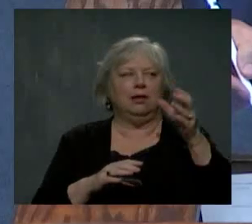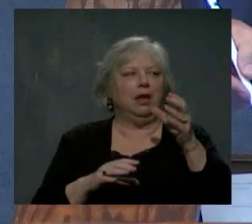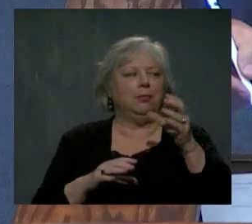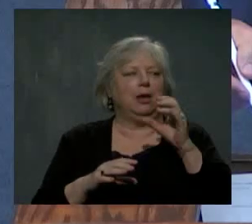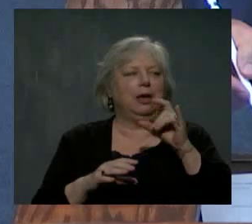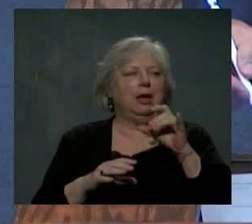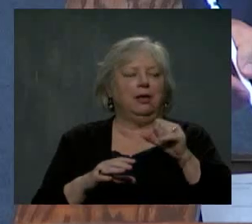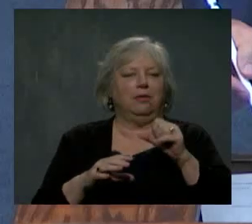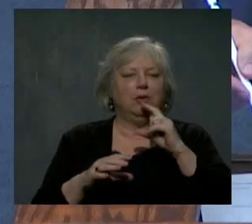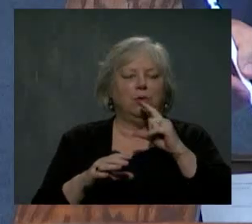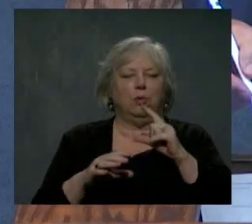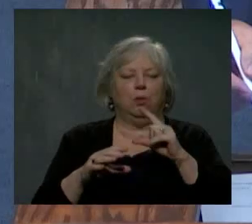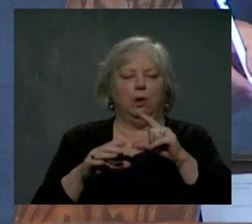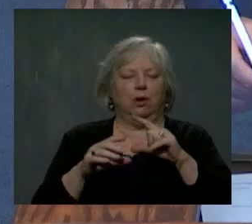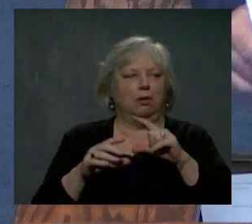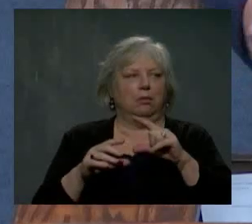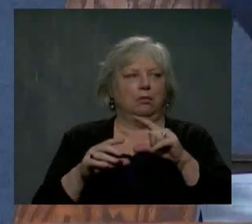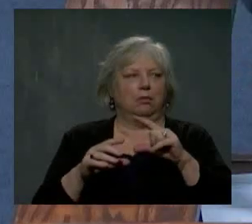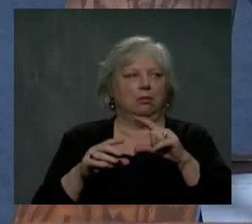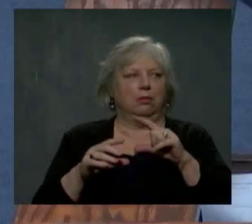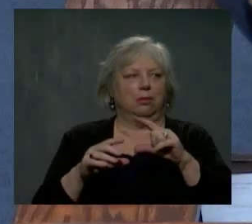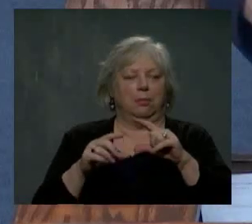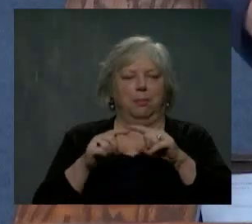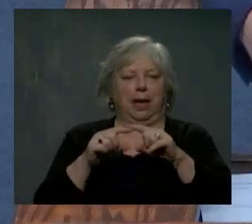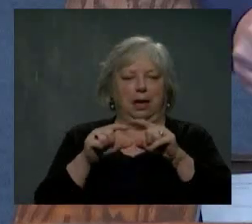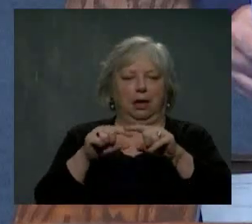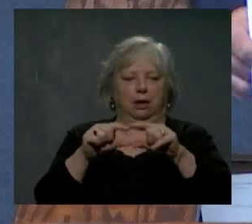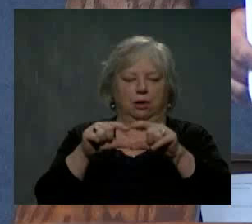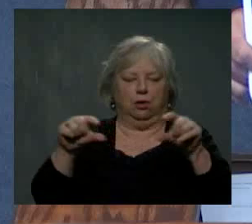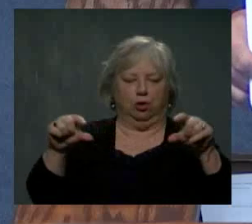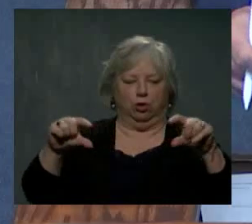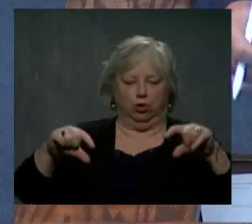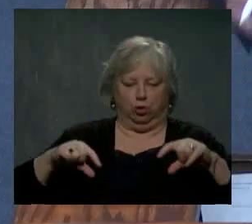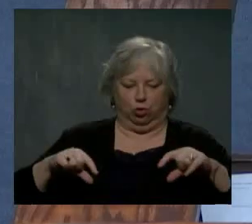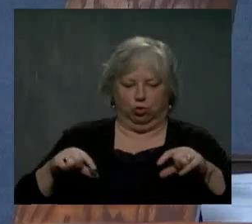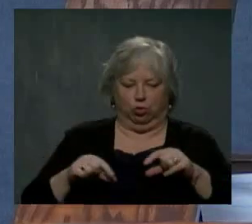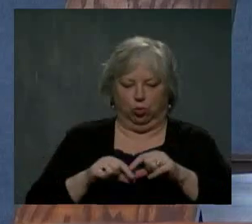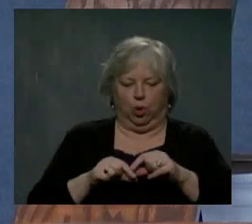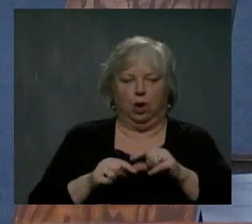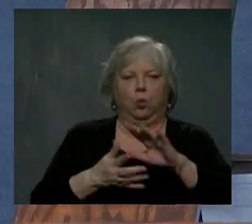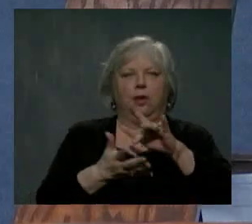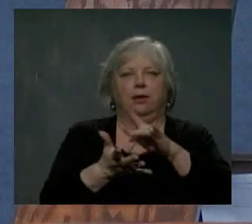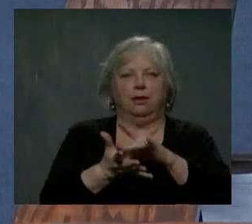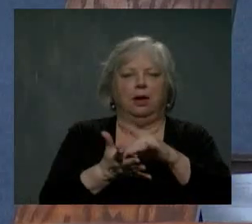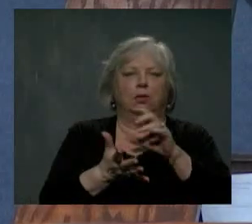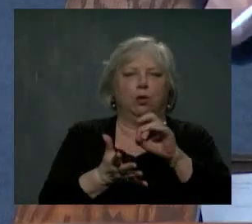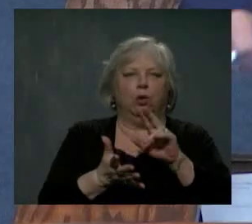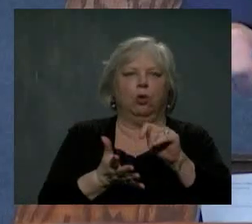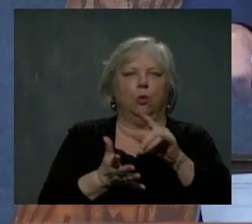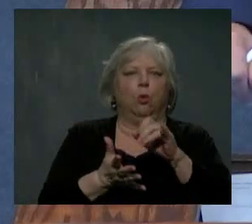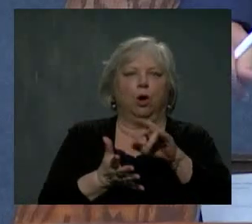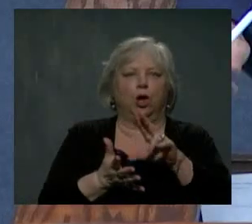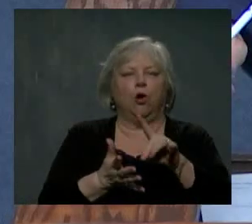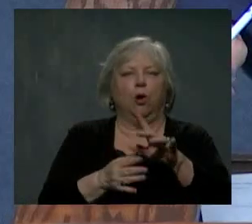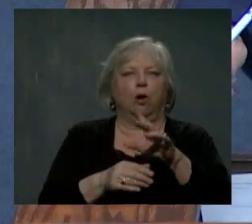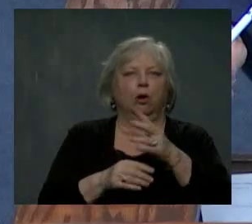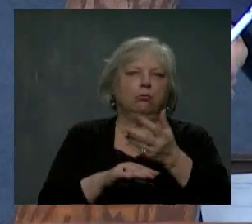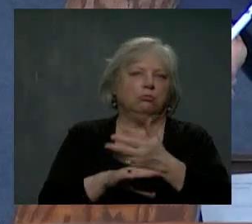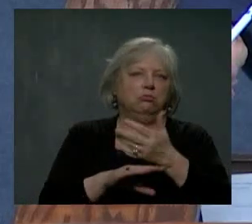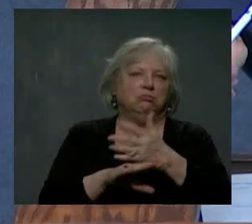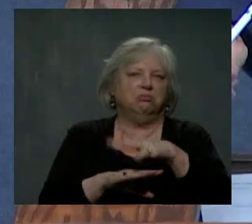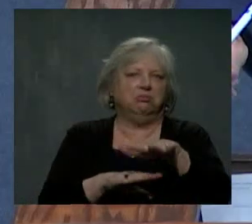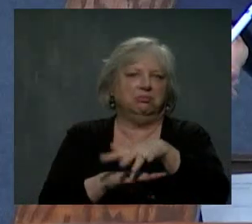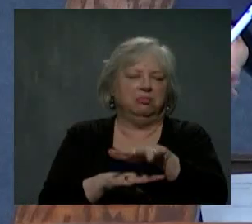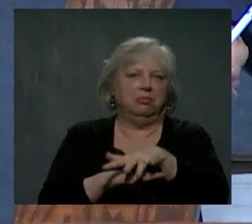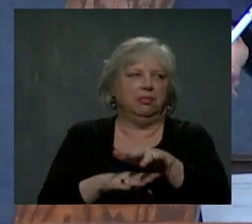current application is to configure them in a square type configuration with a center courtyard. And